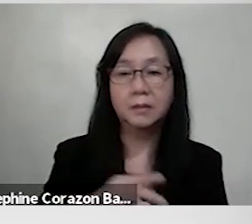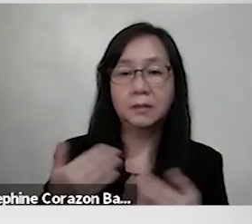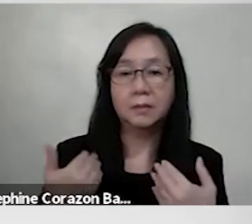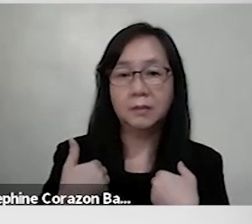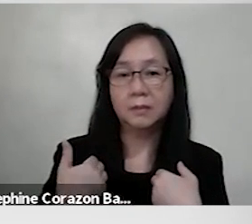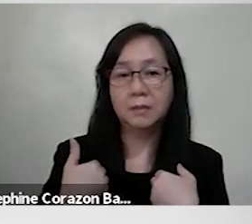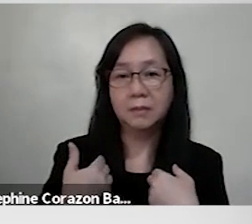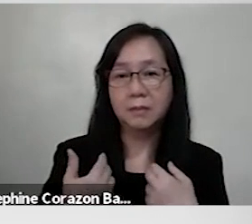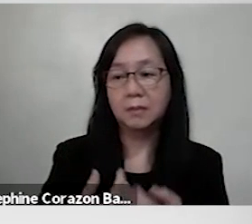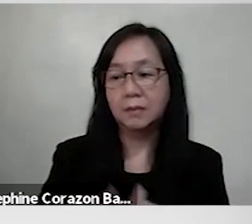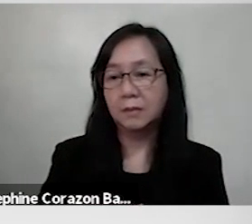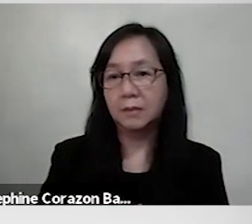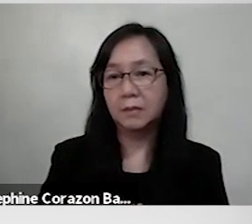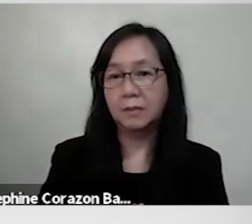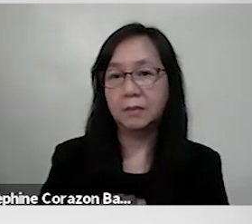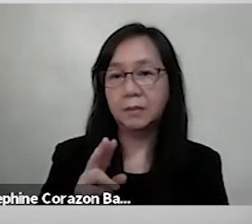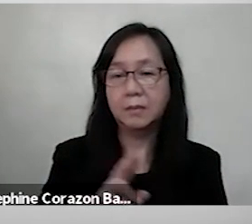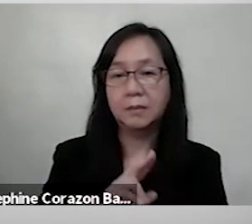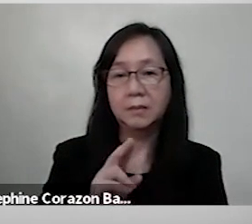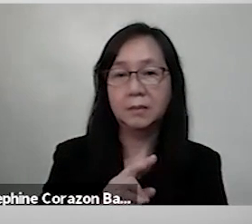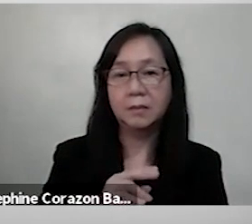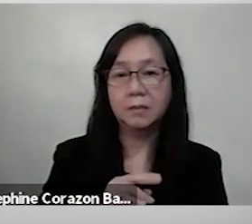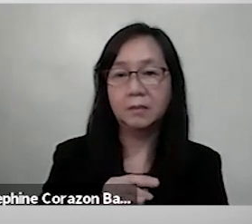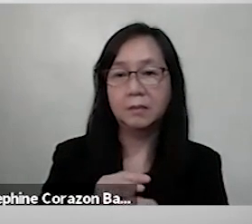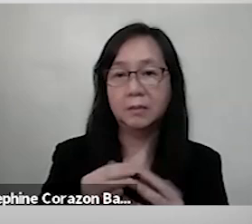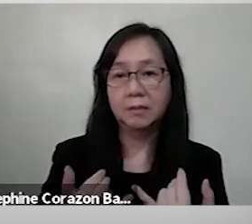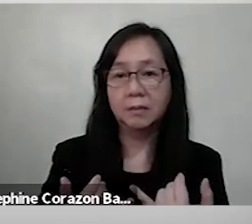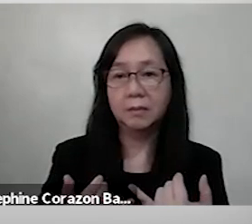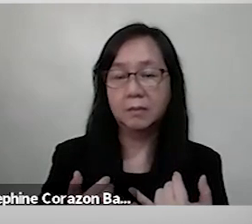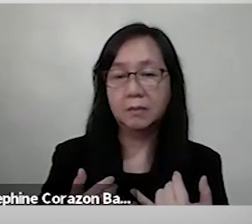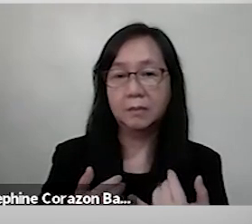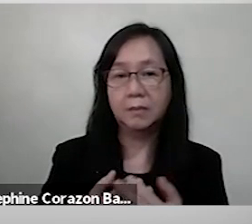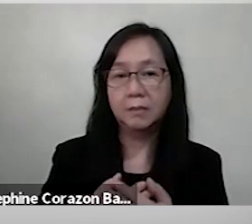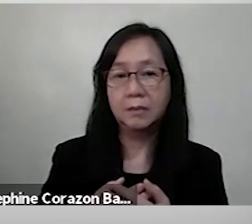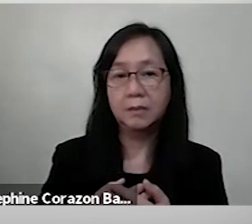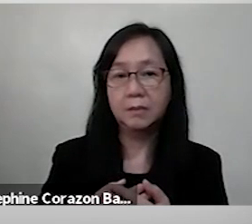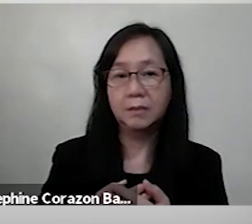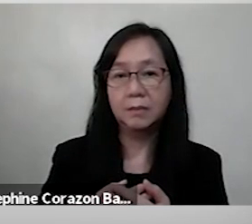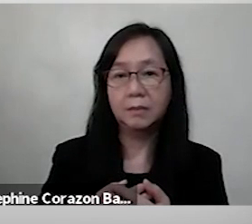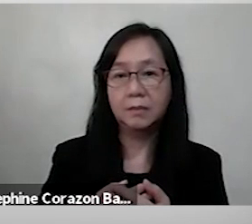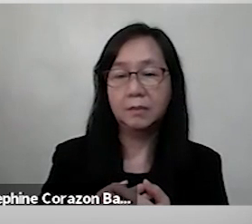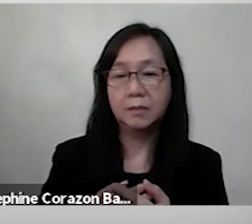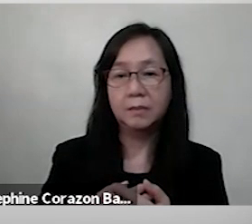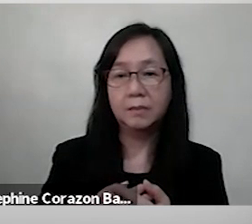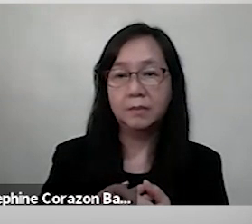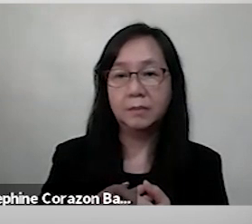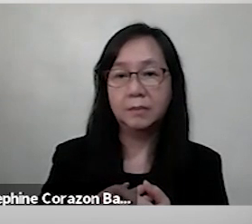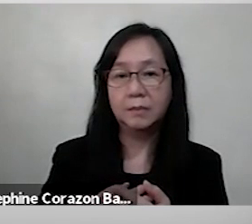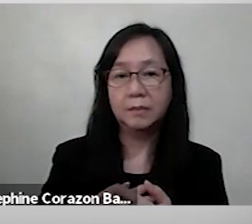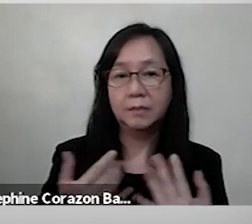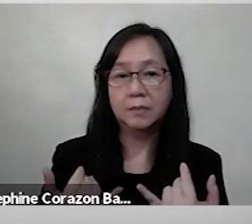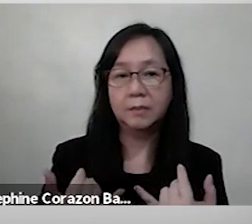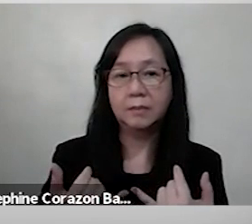I have other helper, especially Mr. Michael, Technical Advisor, Mr.